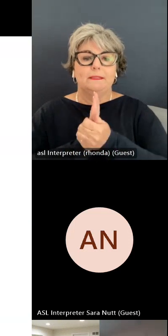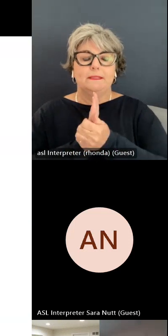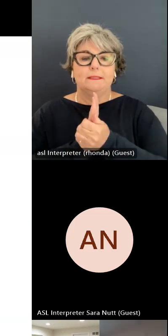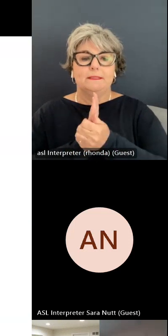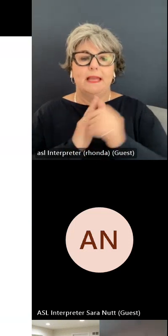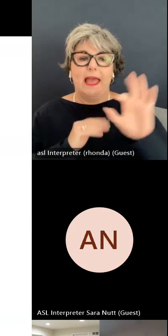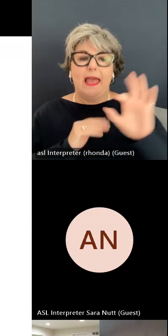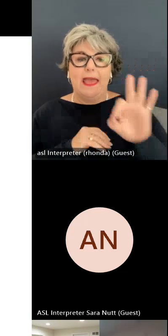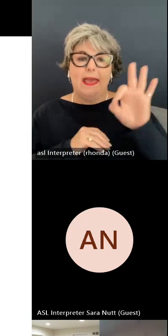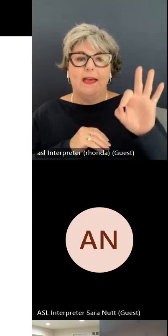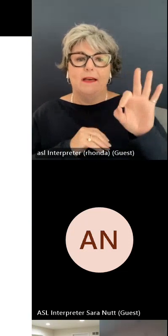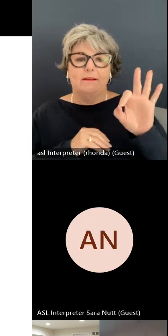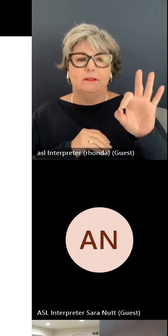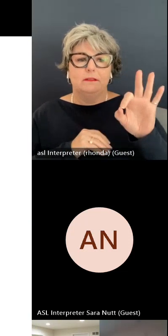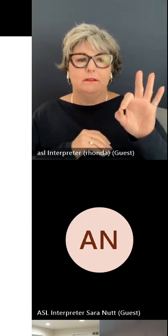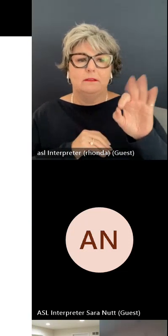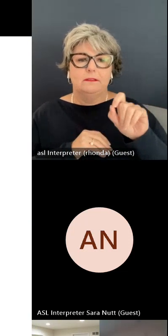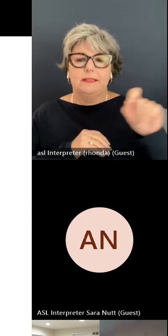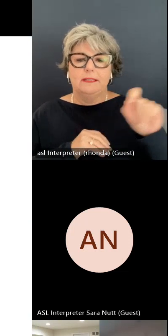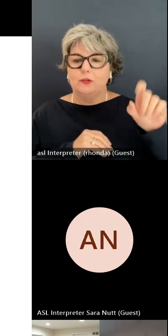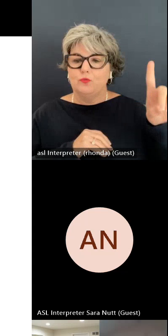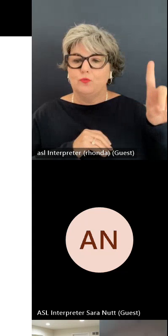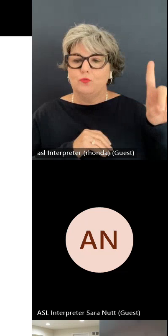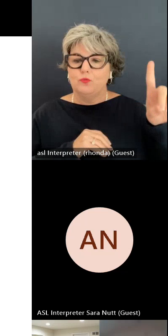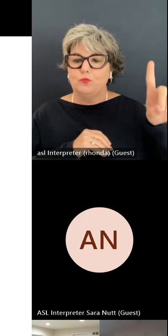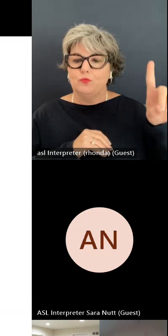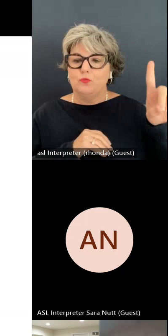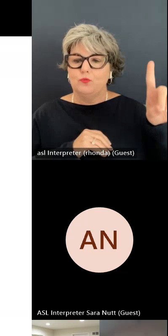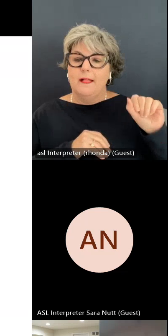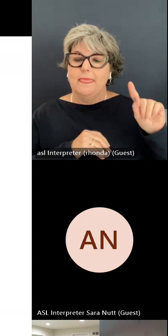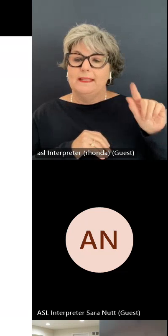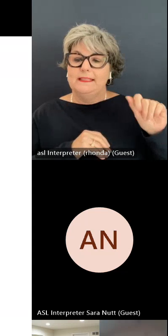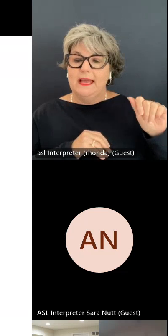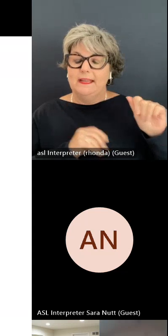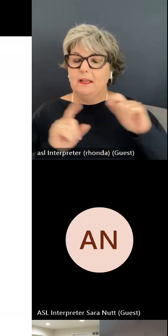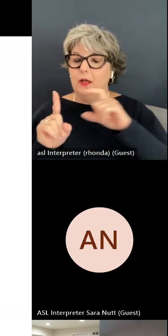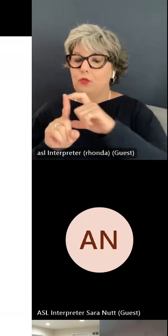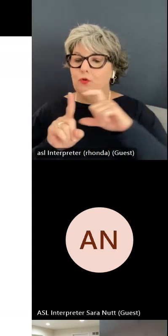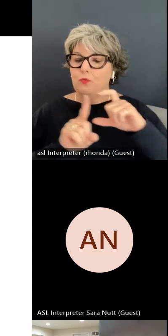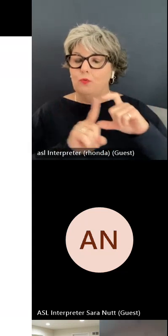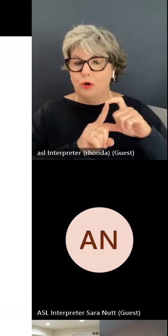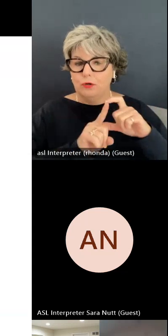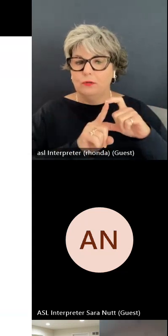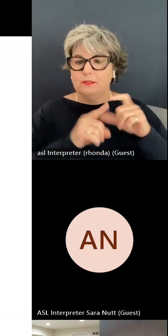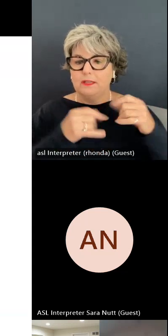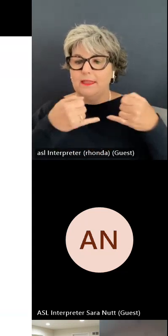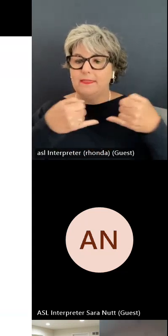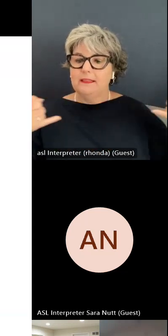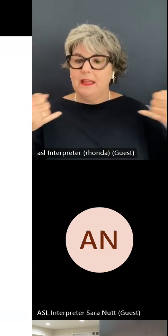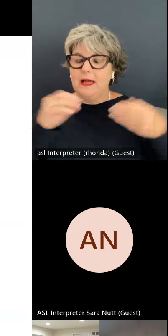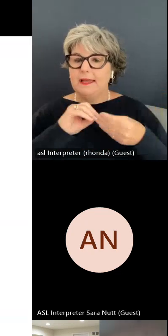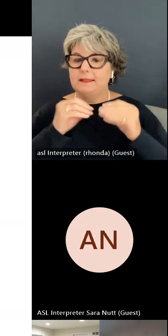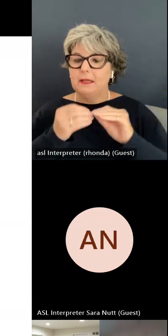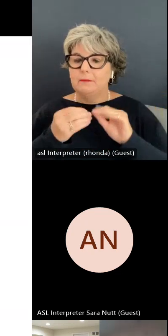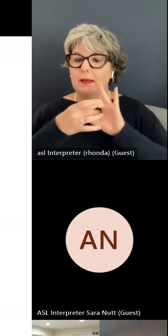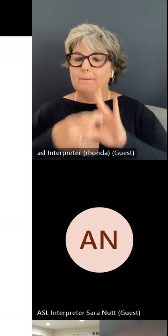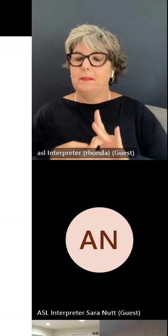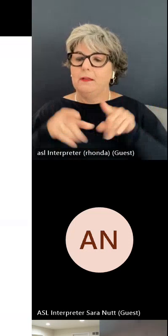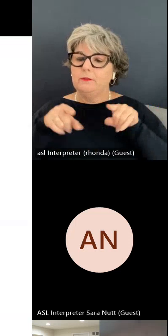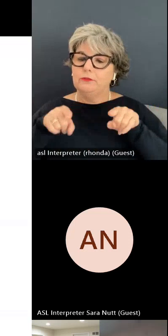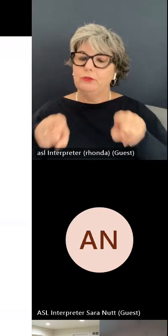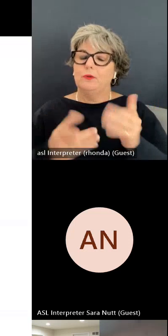F1 how the data, the common terms of the data and the line numbers apply throughout the